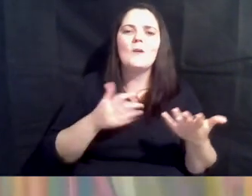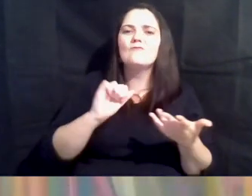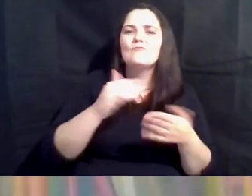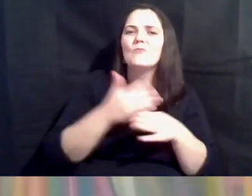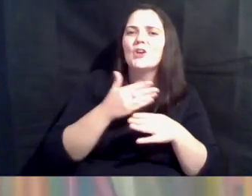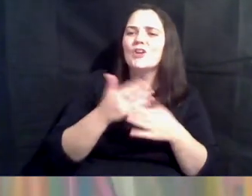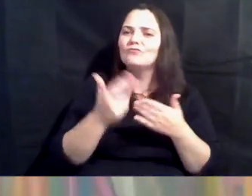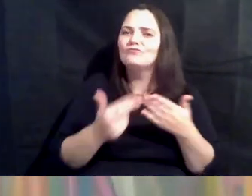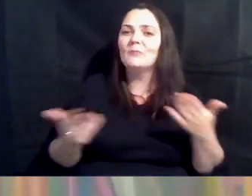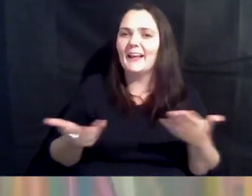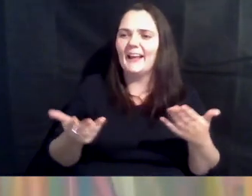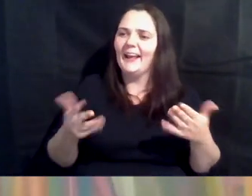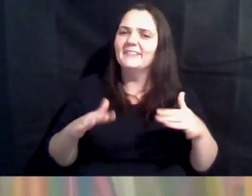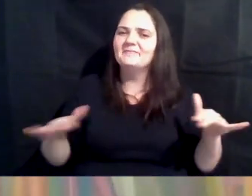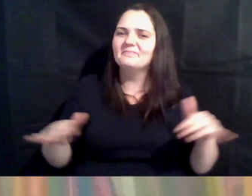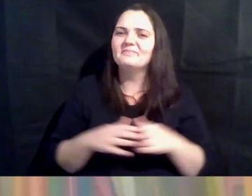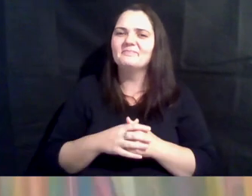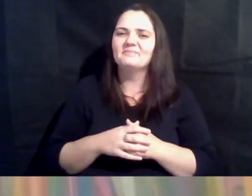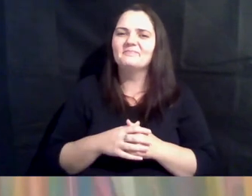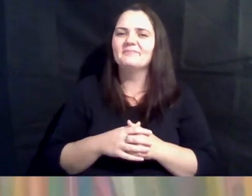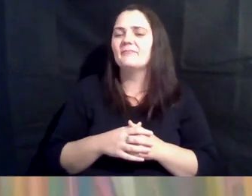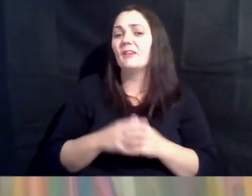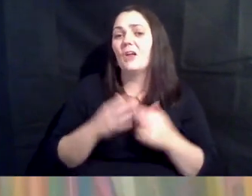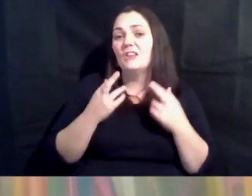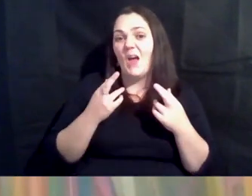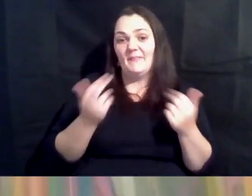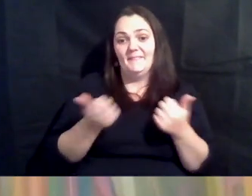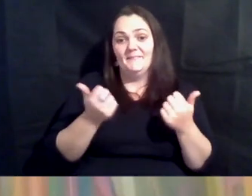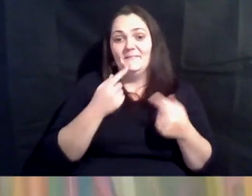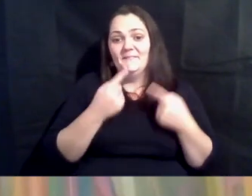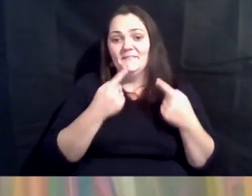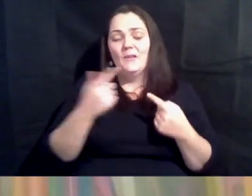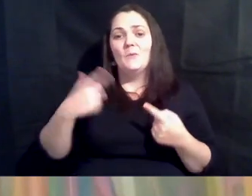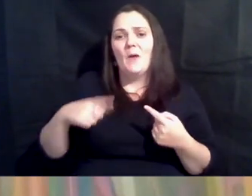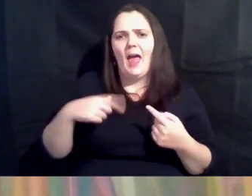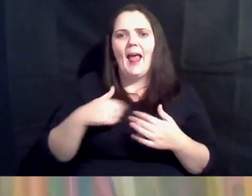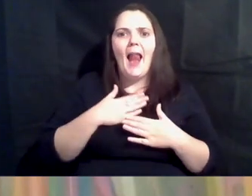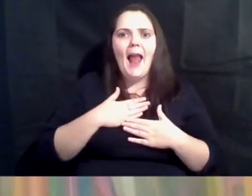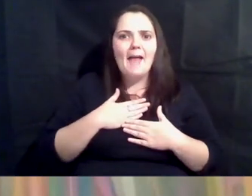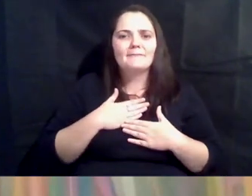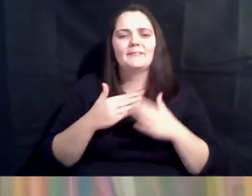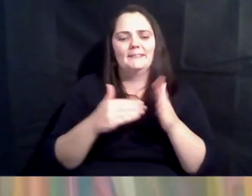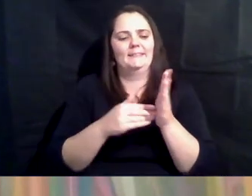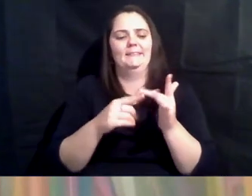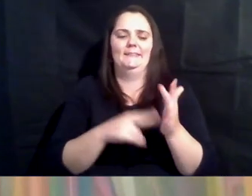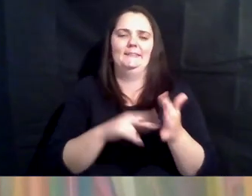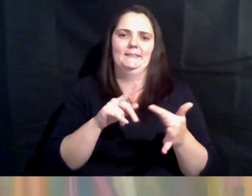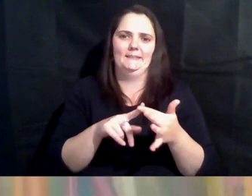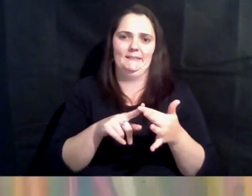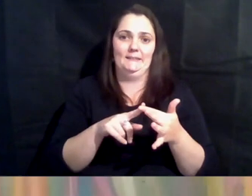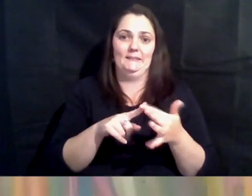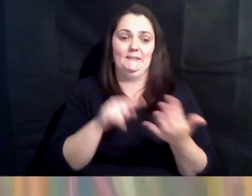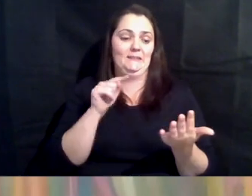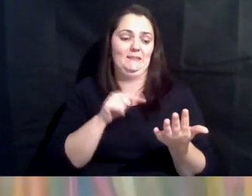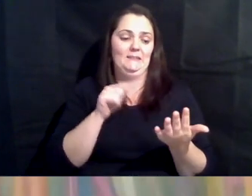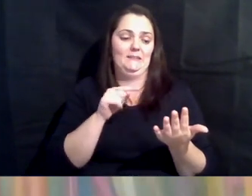So I hope that gives a little bit of insight into why I love zines. They can really be about anything.